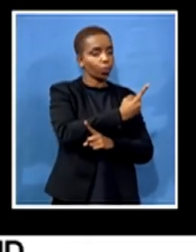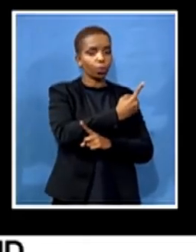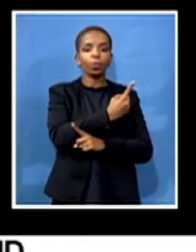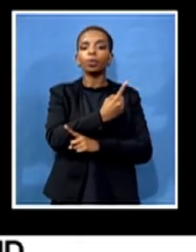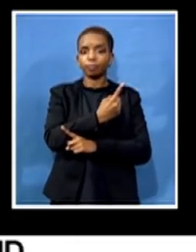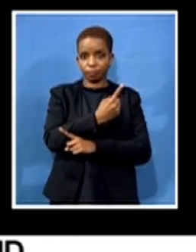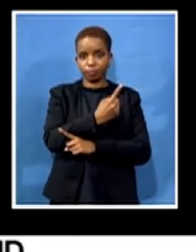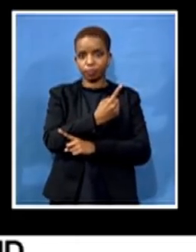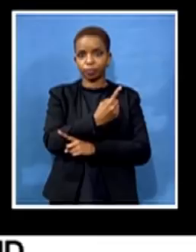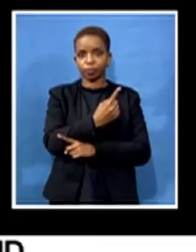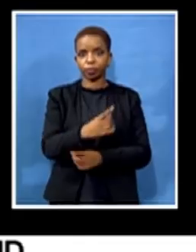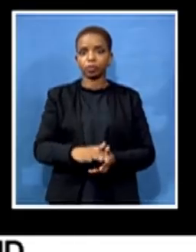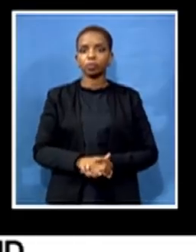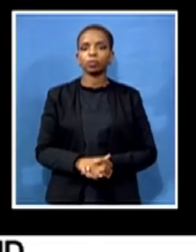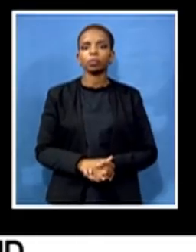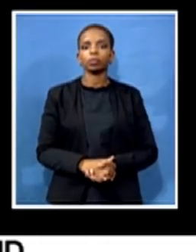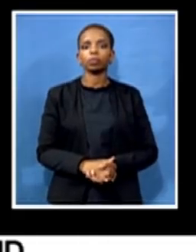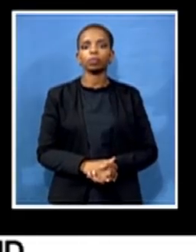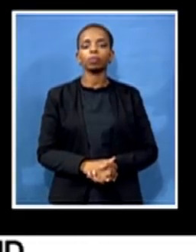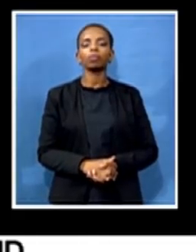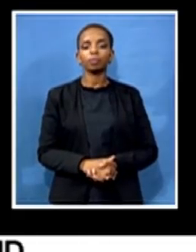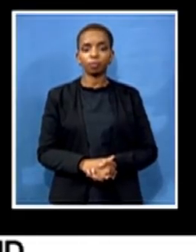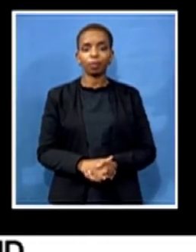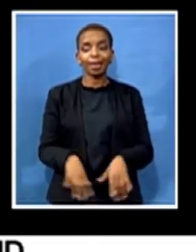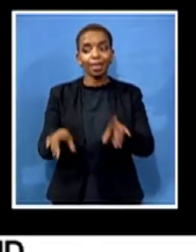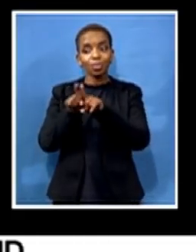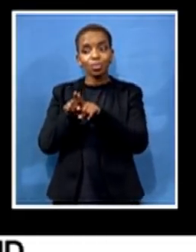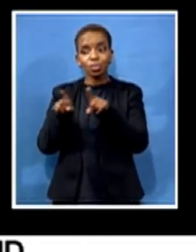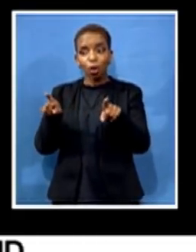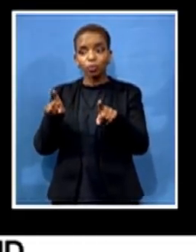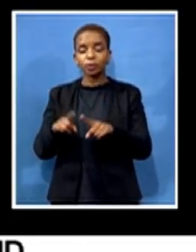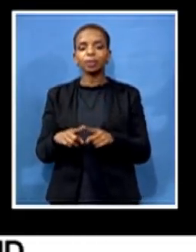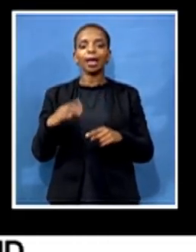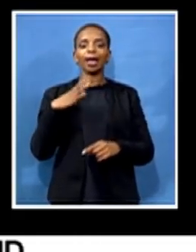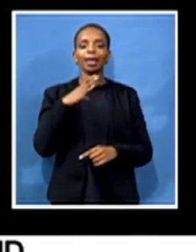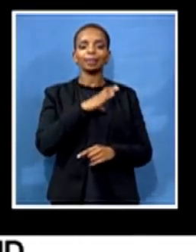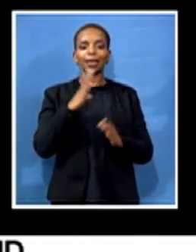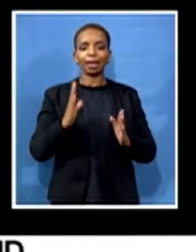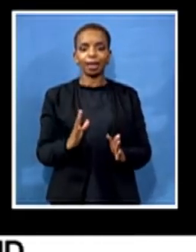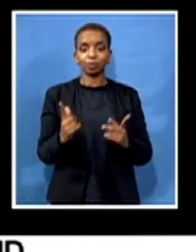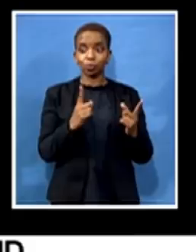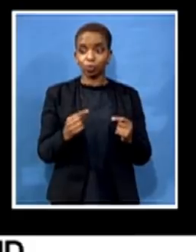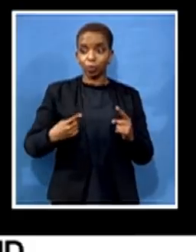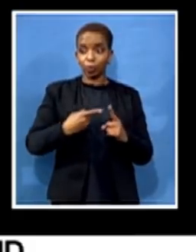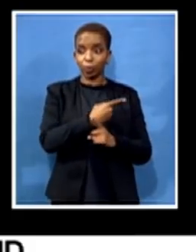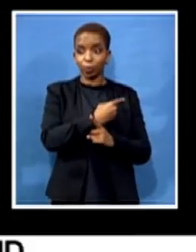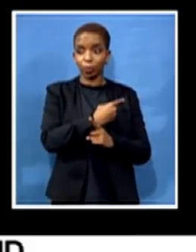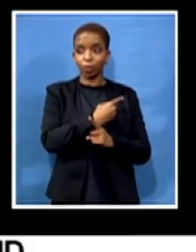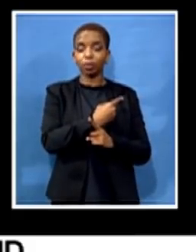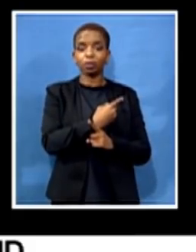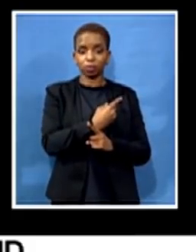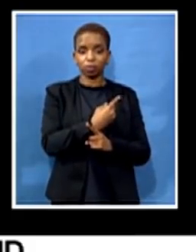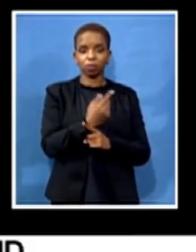those councillors who do something wrong like that, selling food that should be